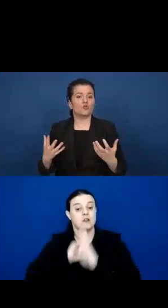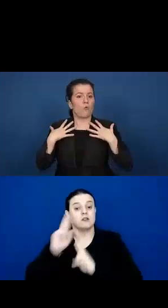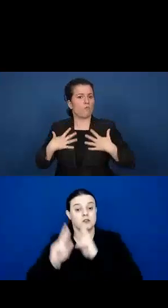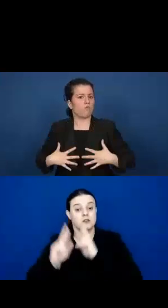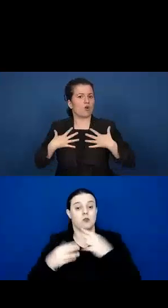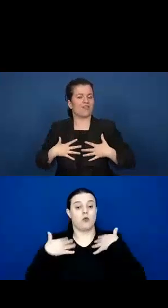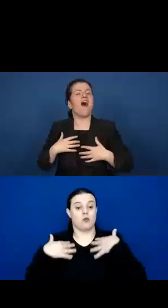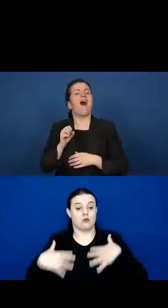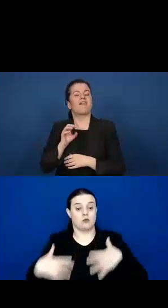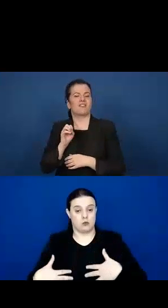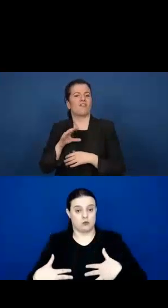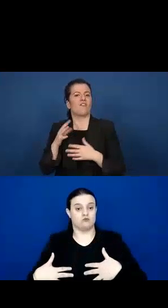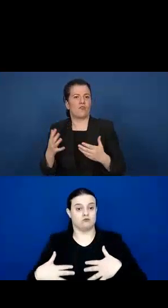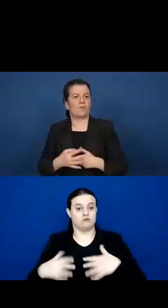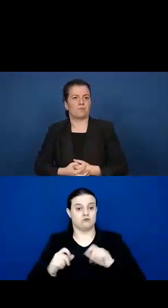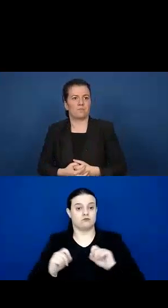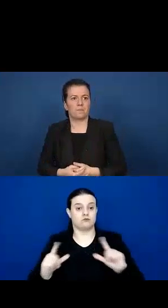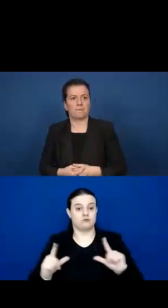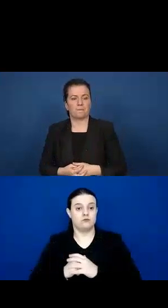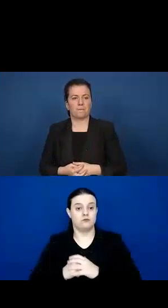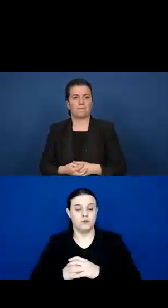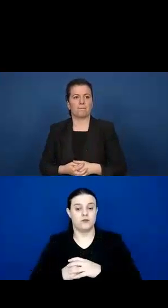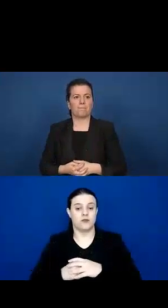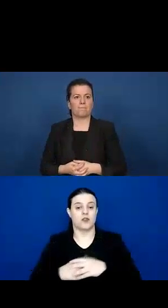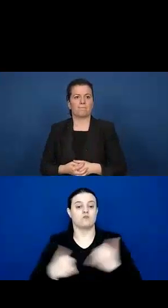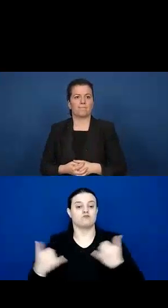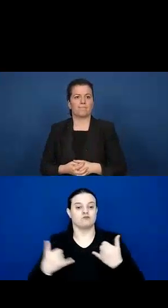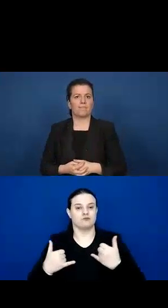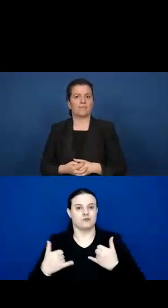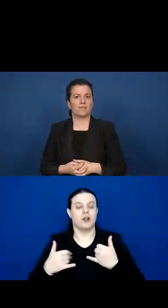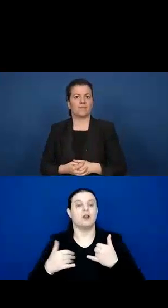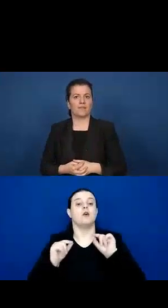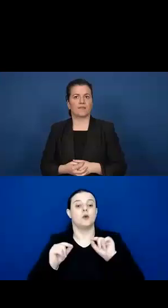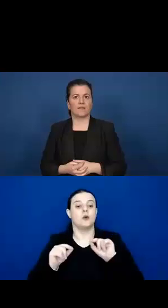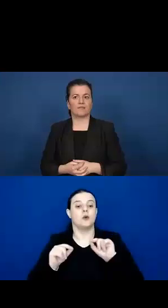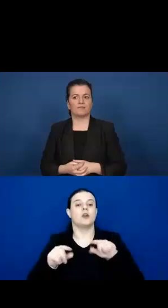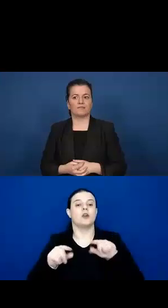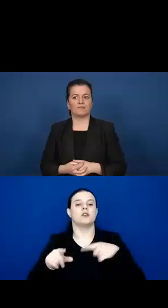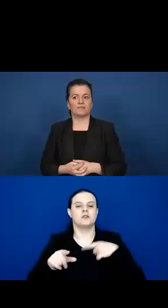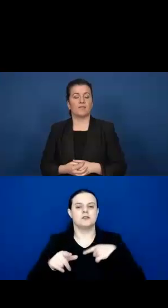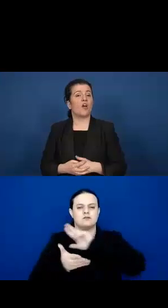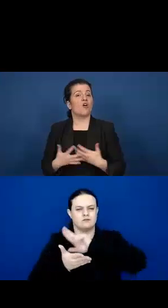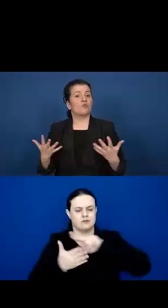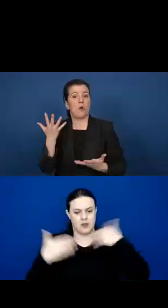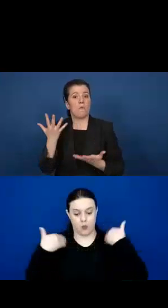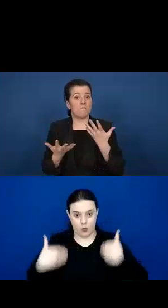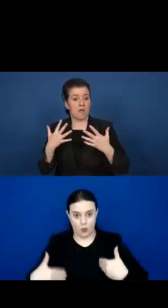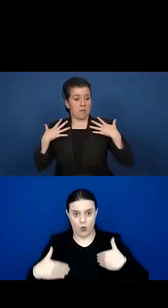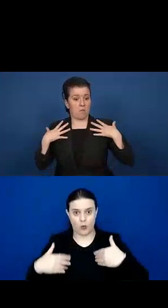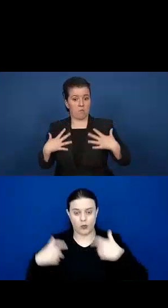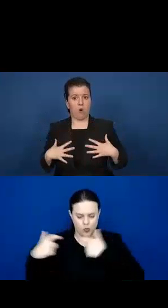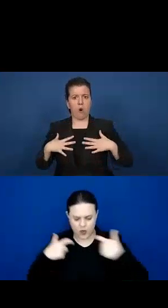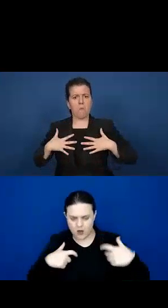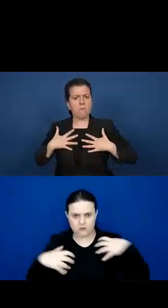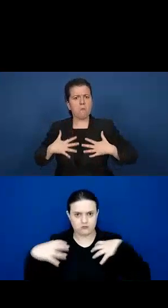display. With more actuators organized in grids over multiple body parts with different sensitivities,